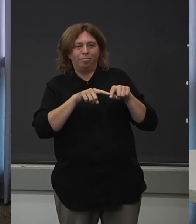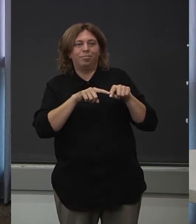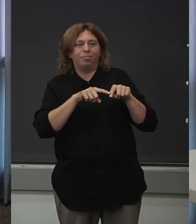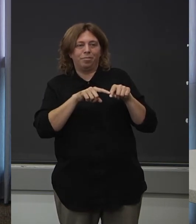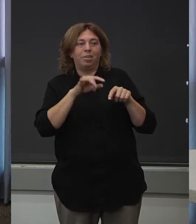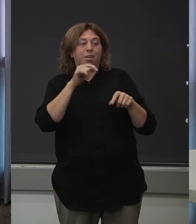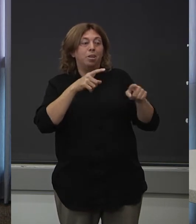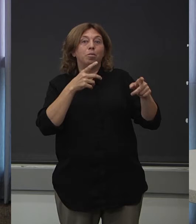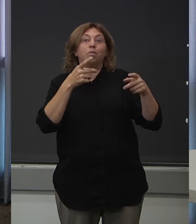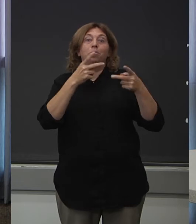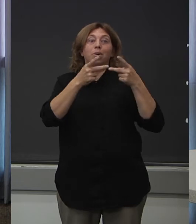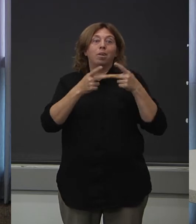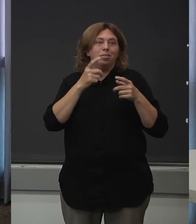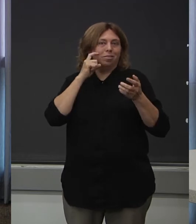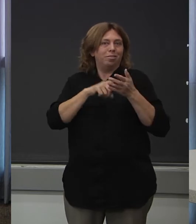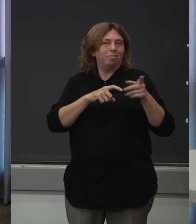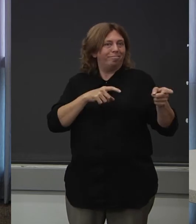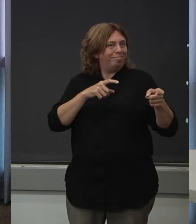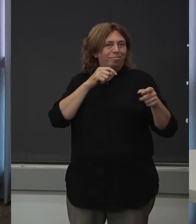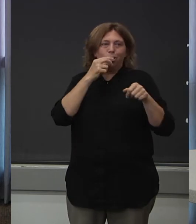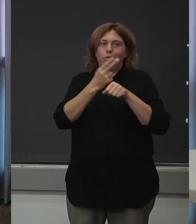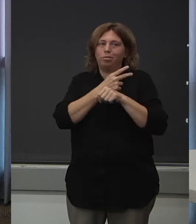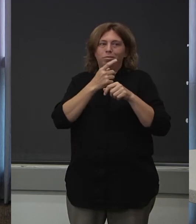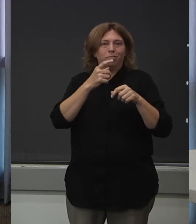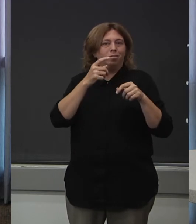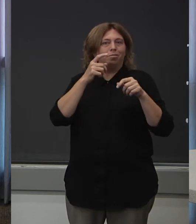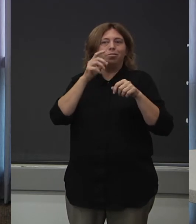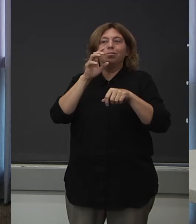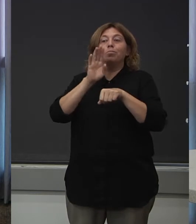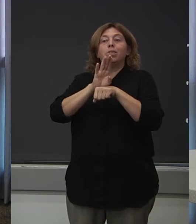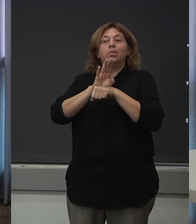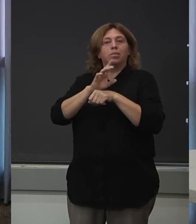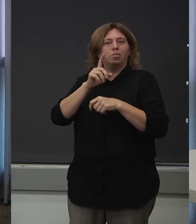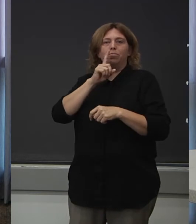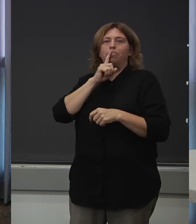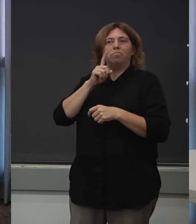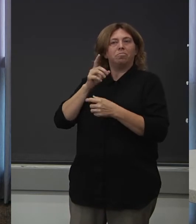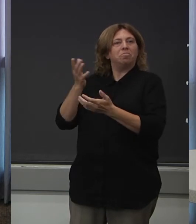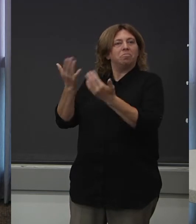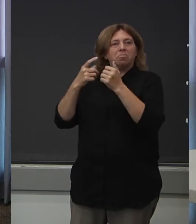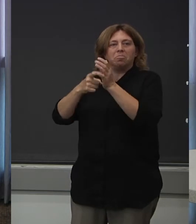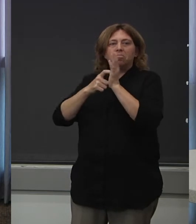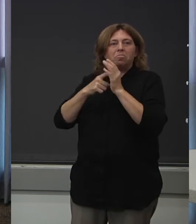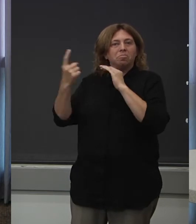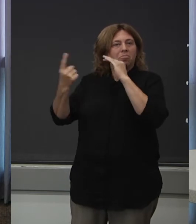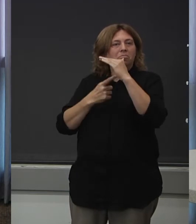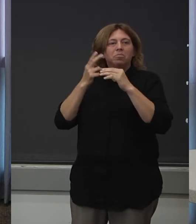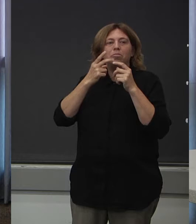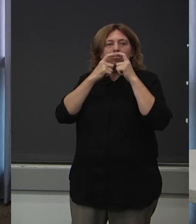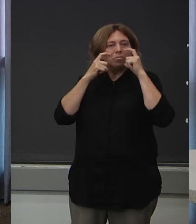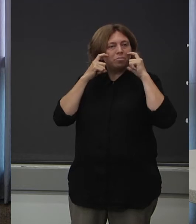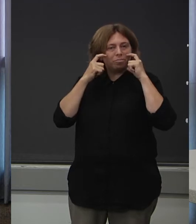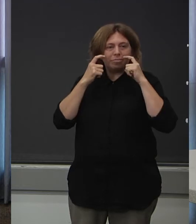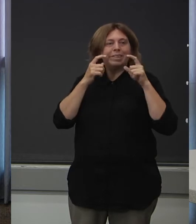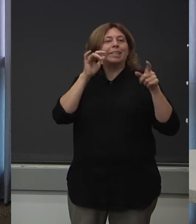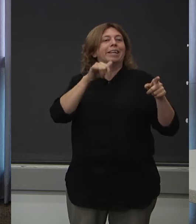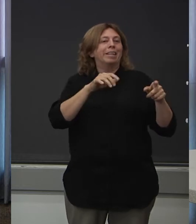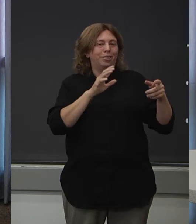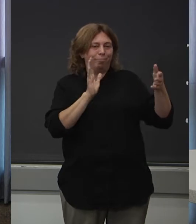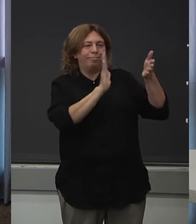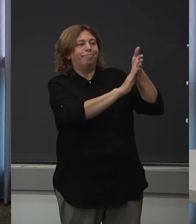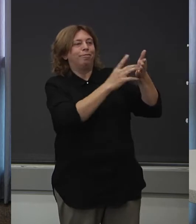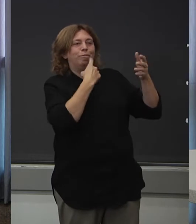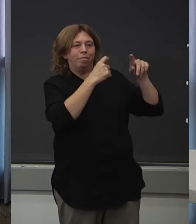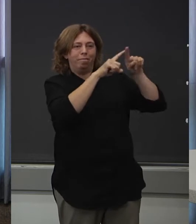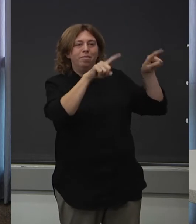weren't requiring their customers to follow the guidance, and they indicated that they weren't planning to. So we will